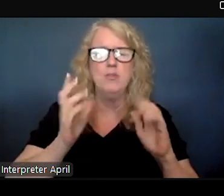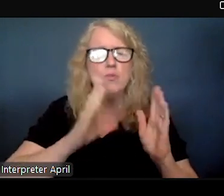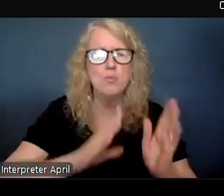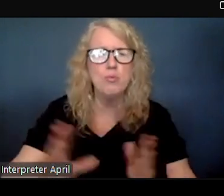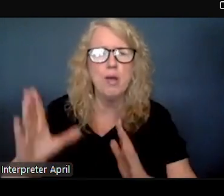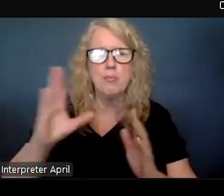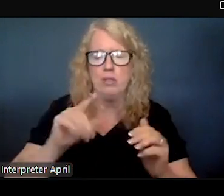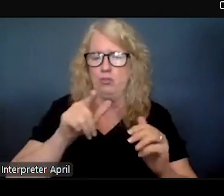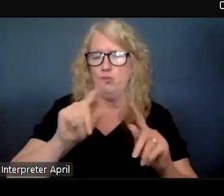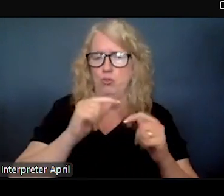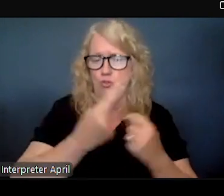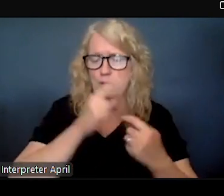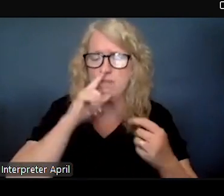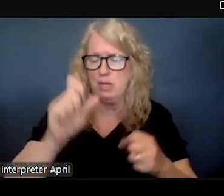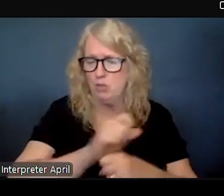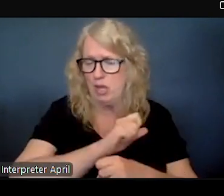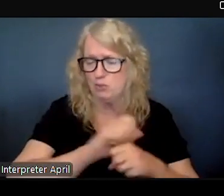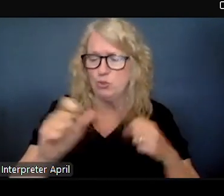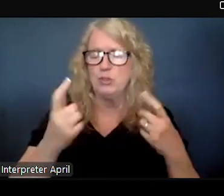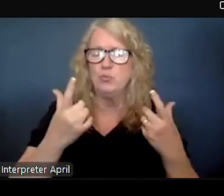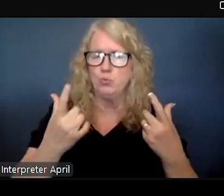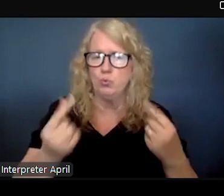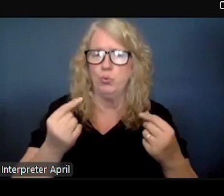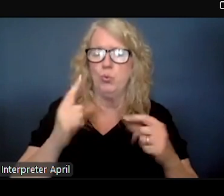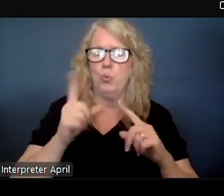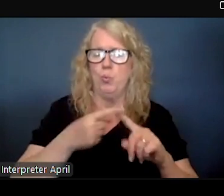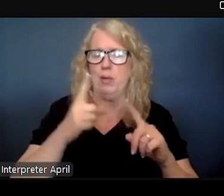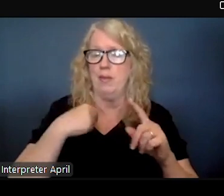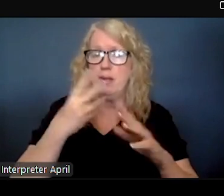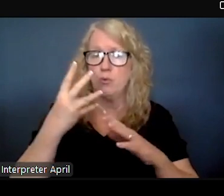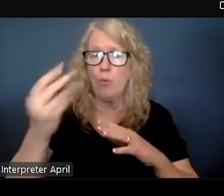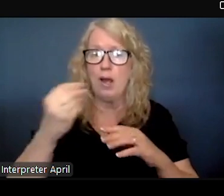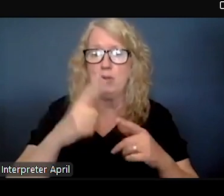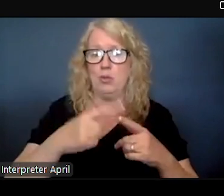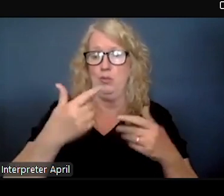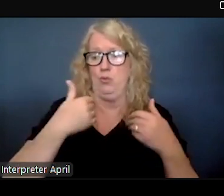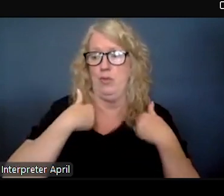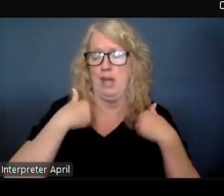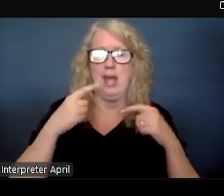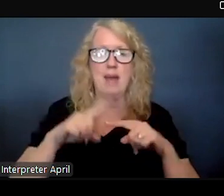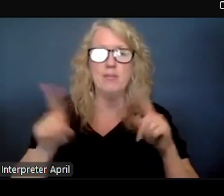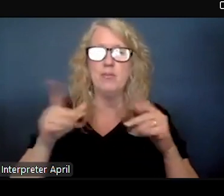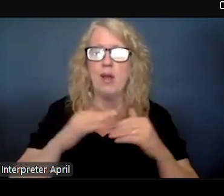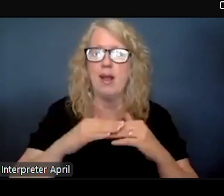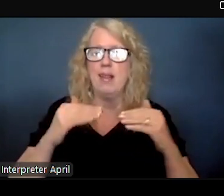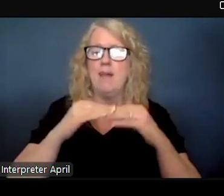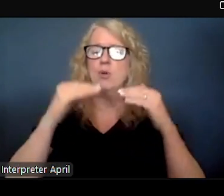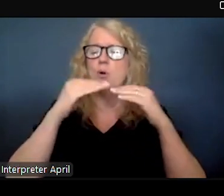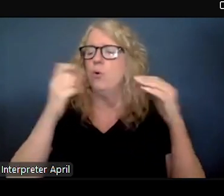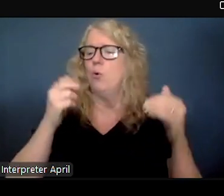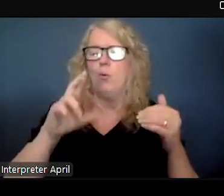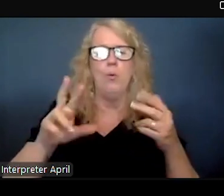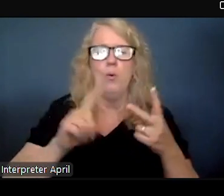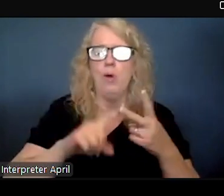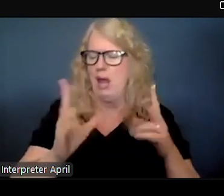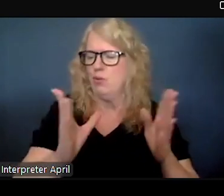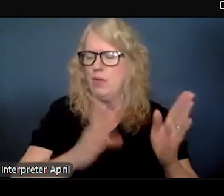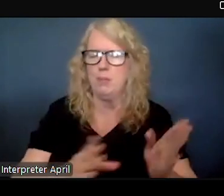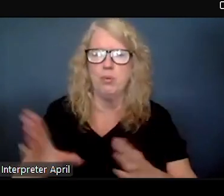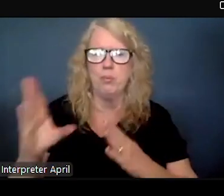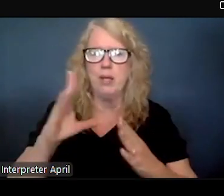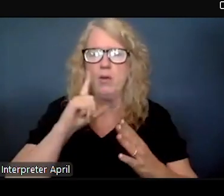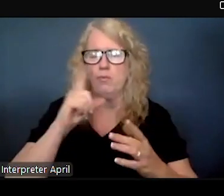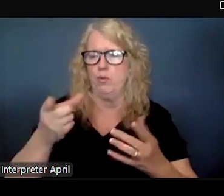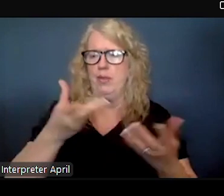preparation does your team actually do as they go out? Do they have dispatch levels, or how do they prepare for